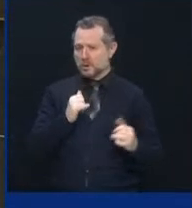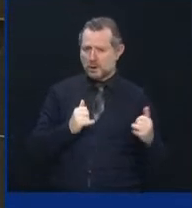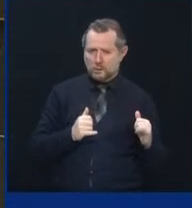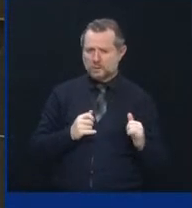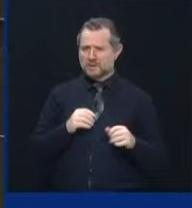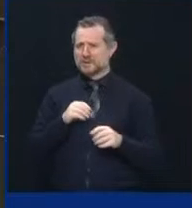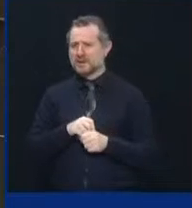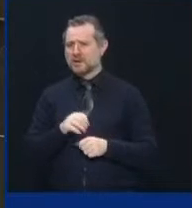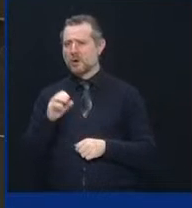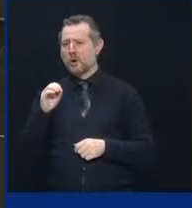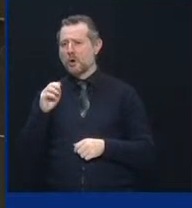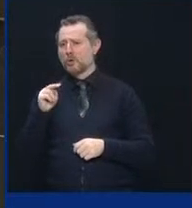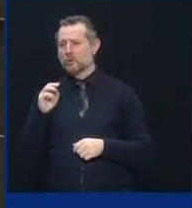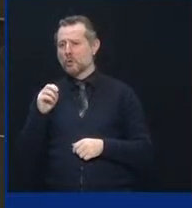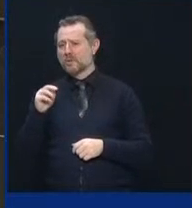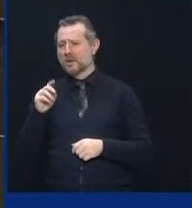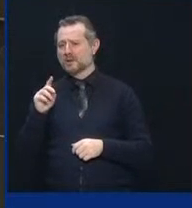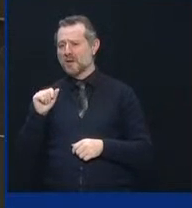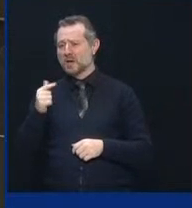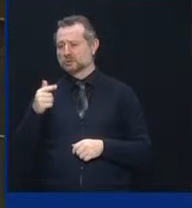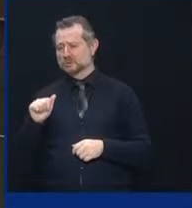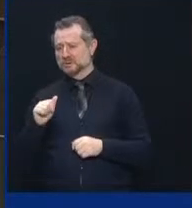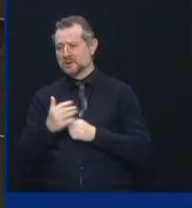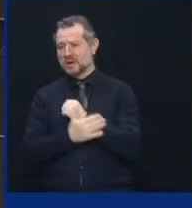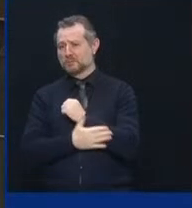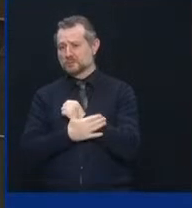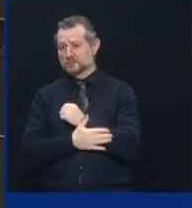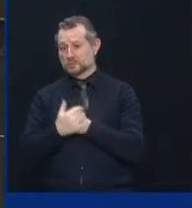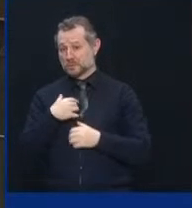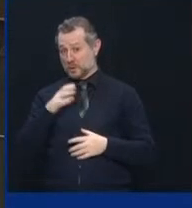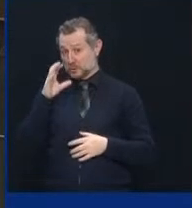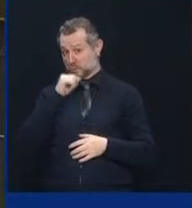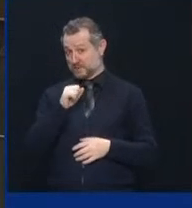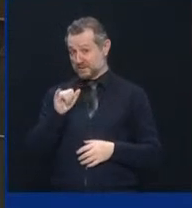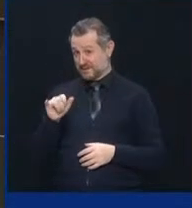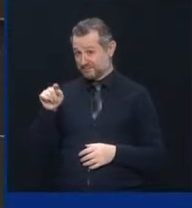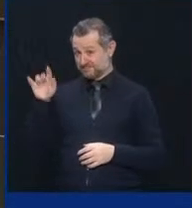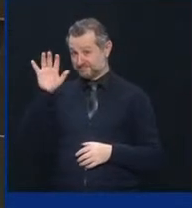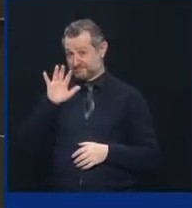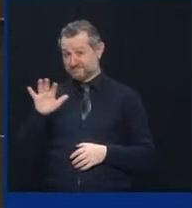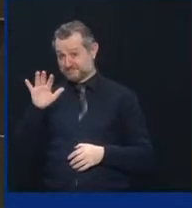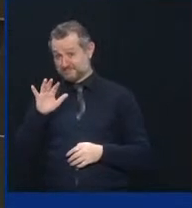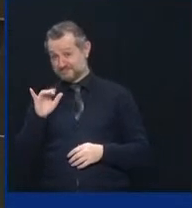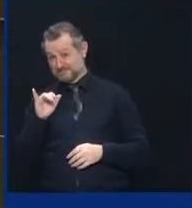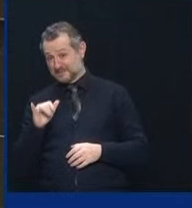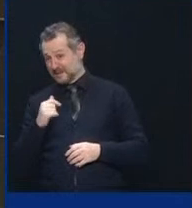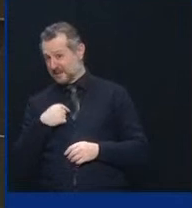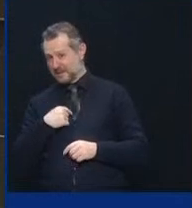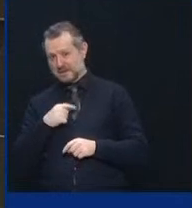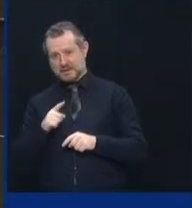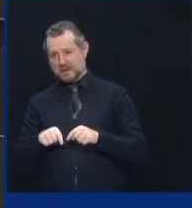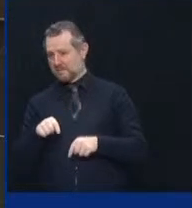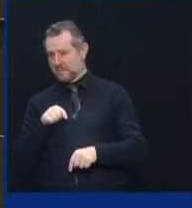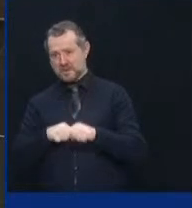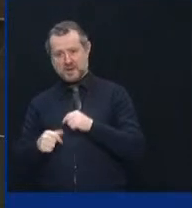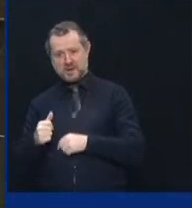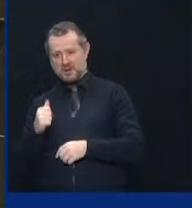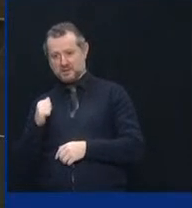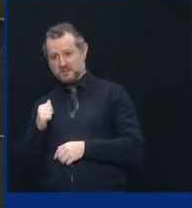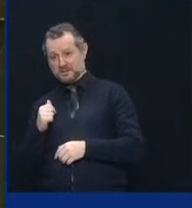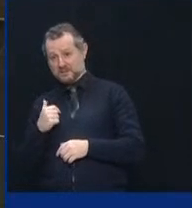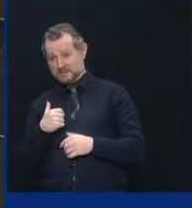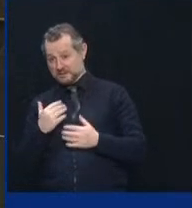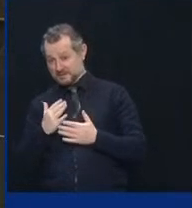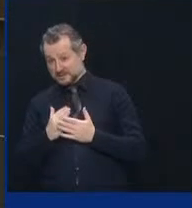I'm assuming that takes effect immediately. Are there still some restrictions? Because I don't want people to get the false